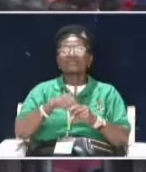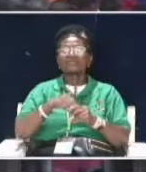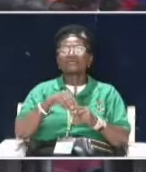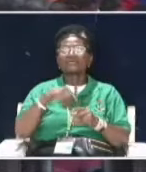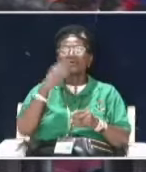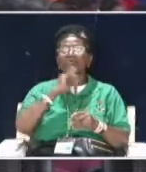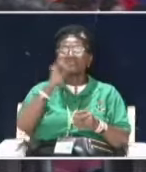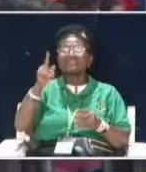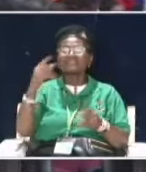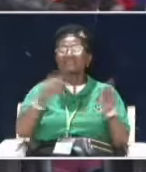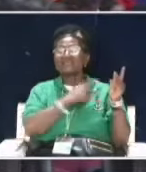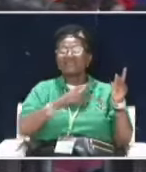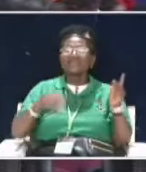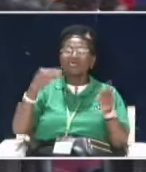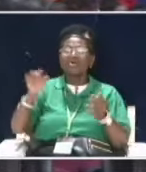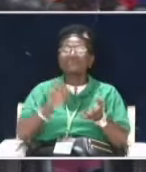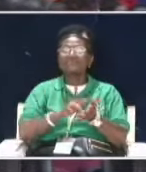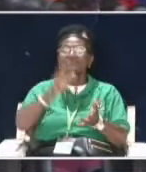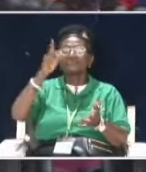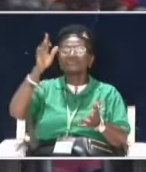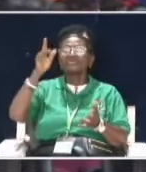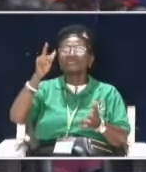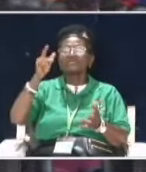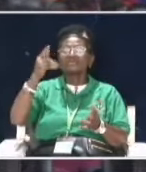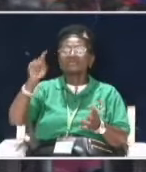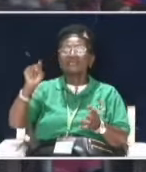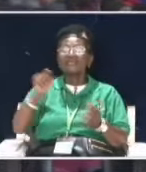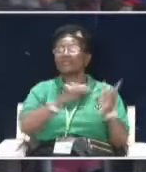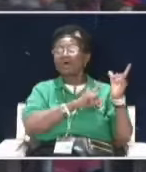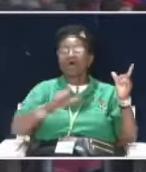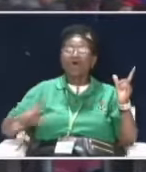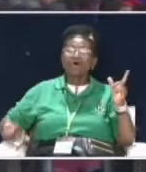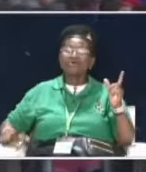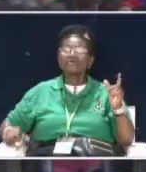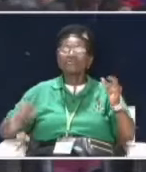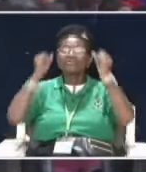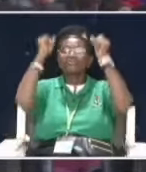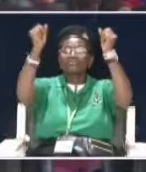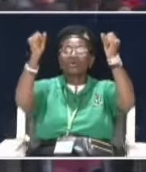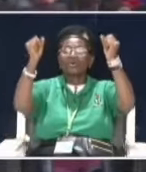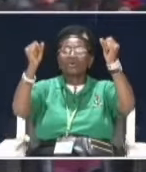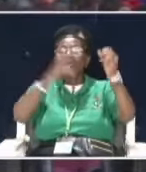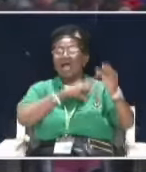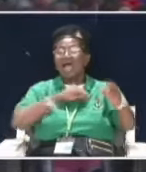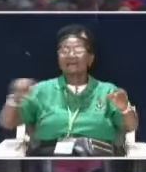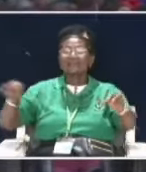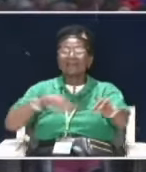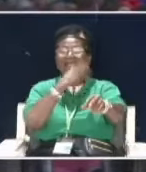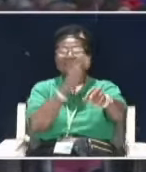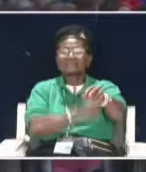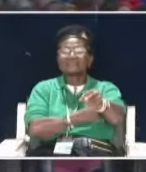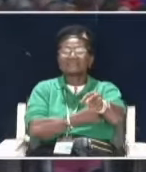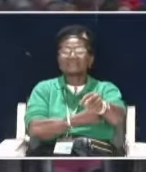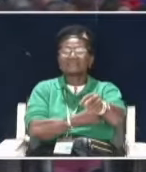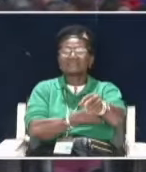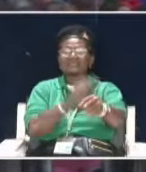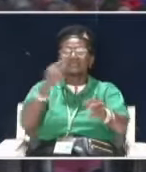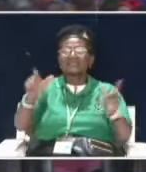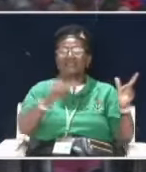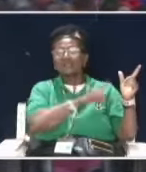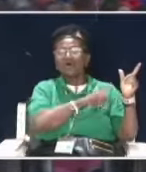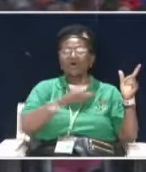Who is this King of glory? The Lord, strong and mighty. The